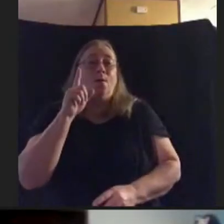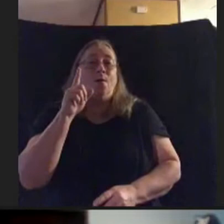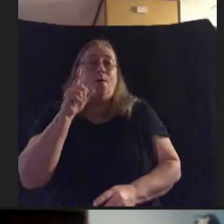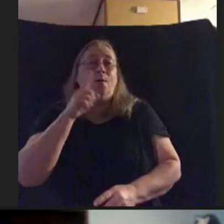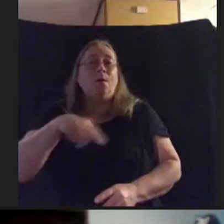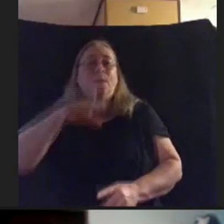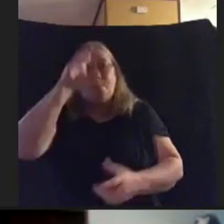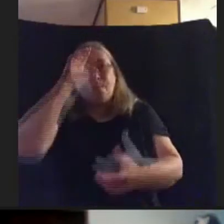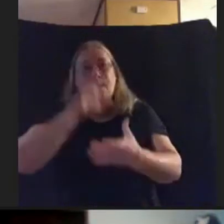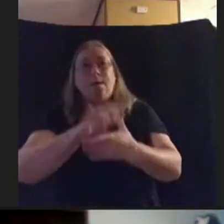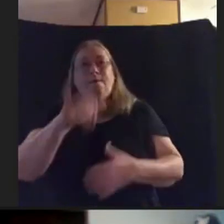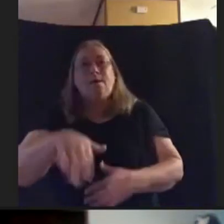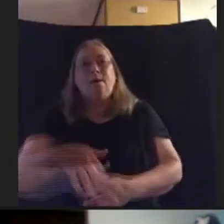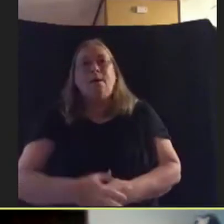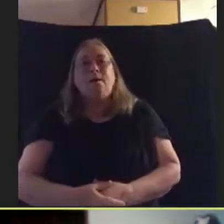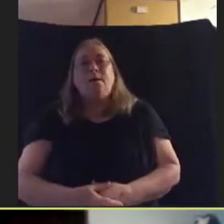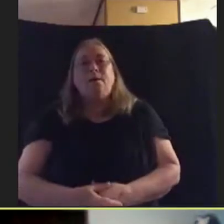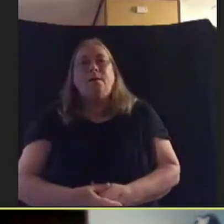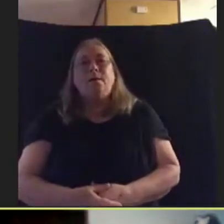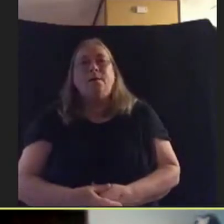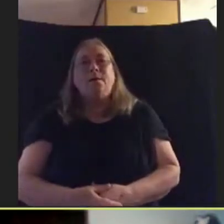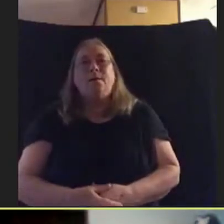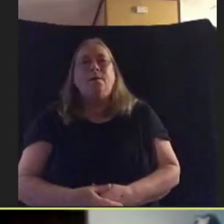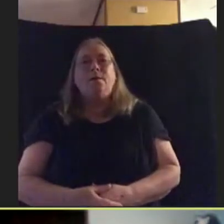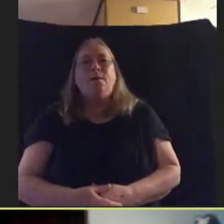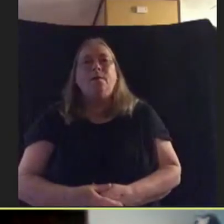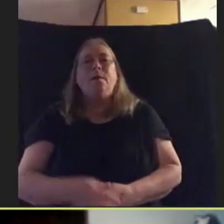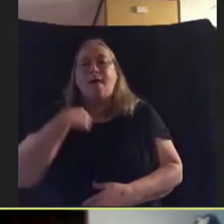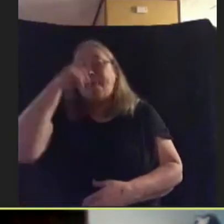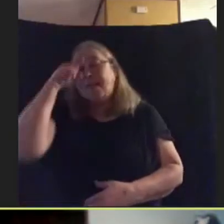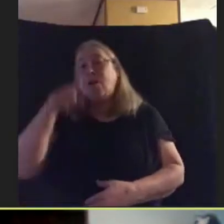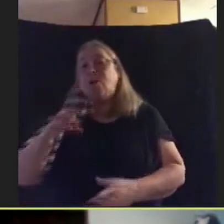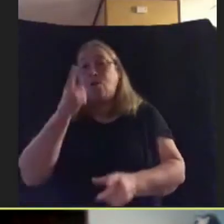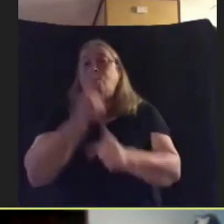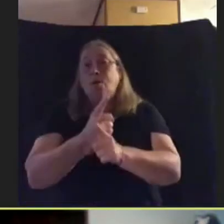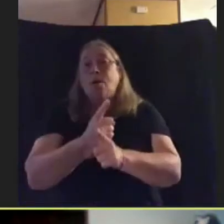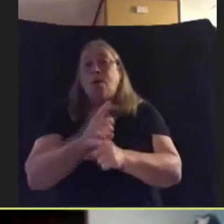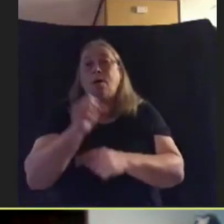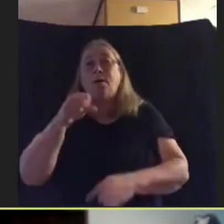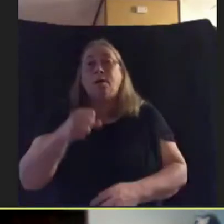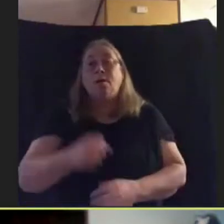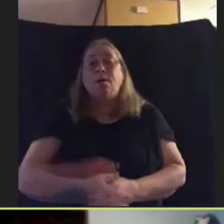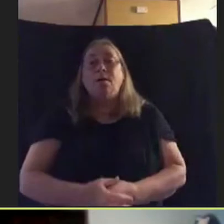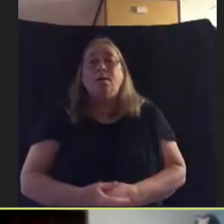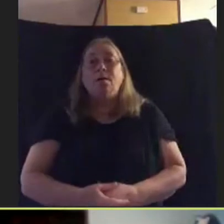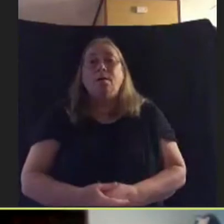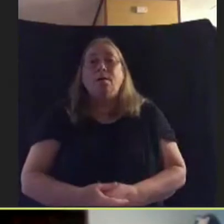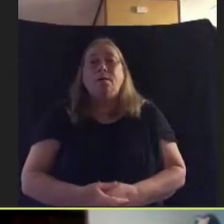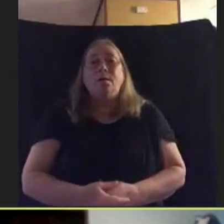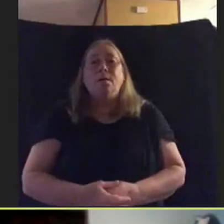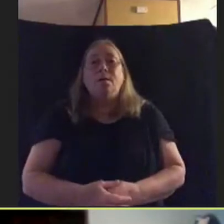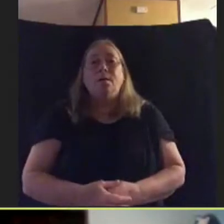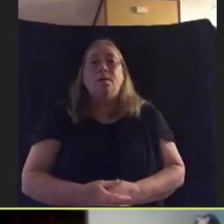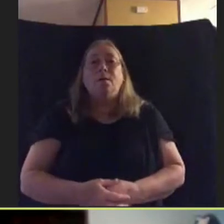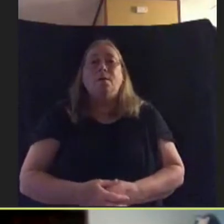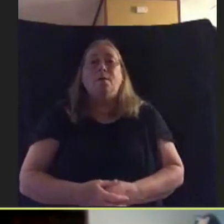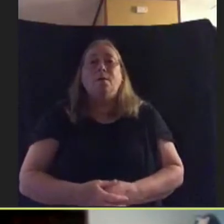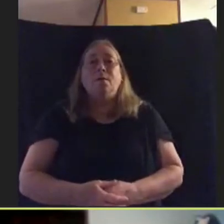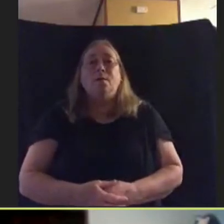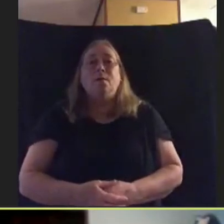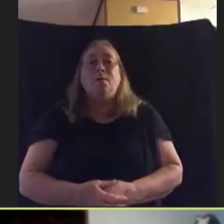No, I think you're exactly right. I don't think we have have real visibility of that.